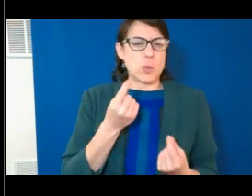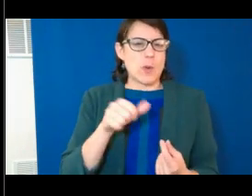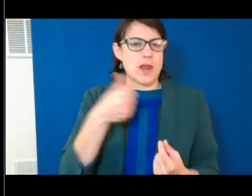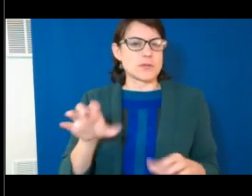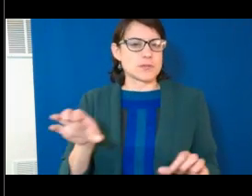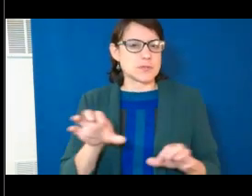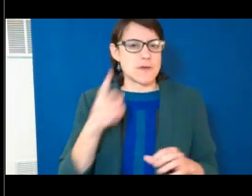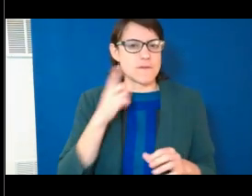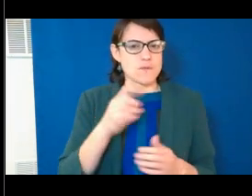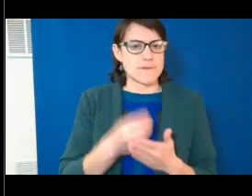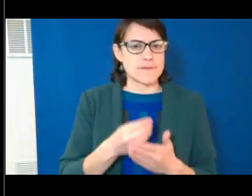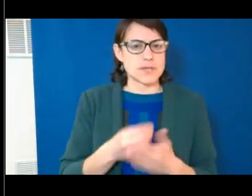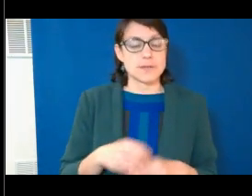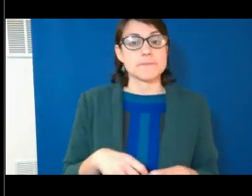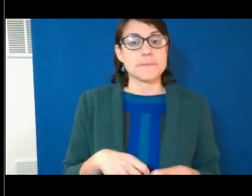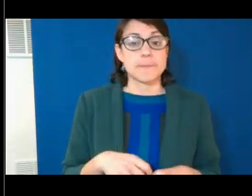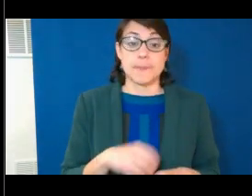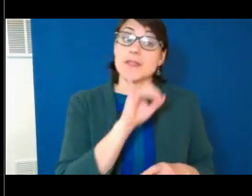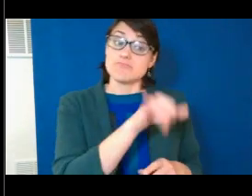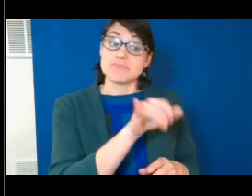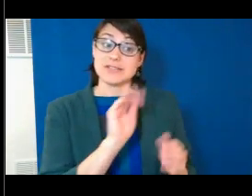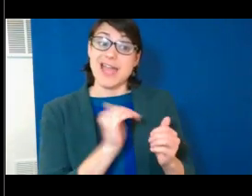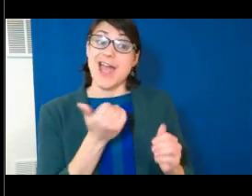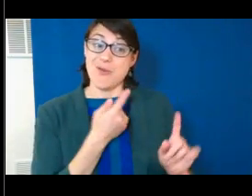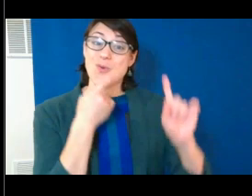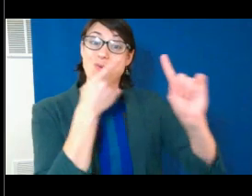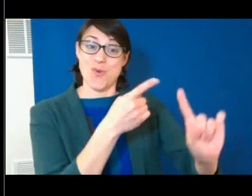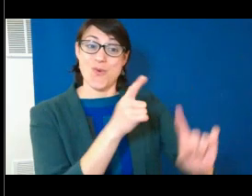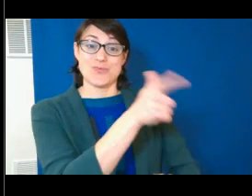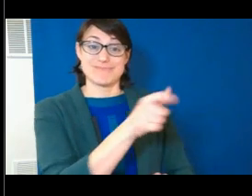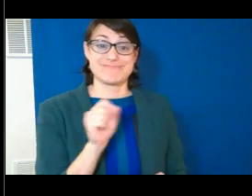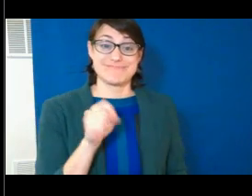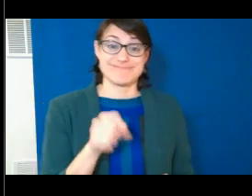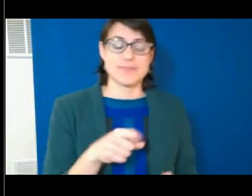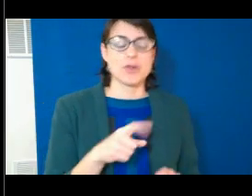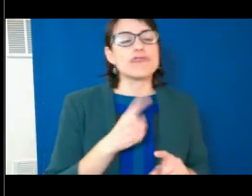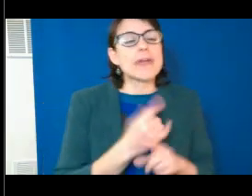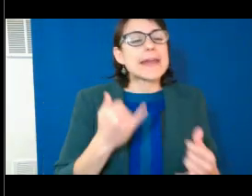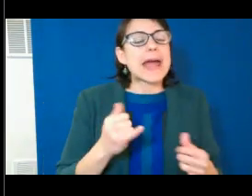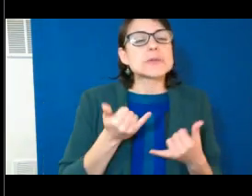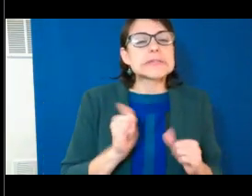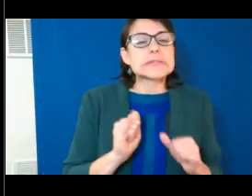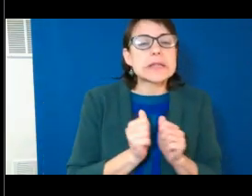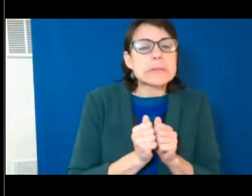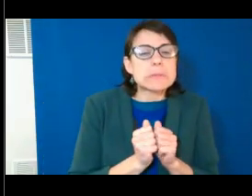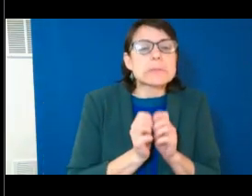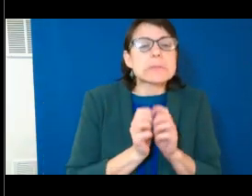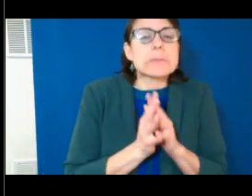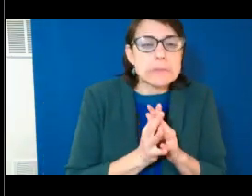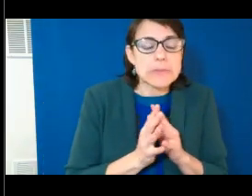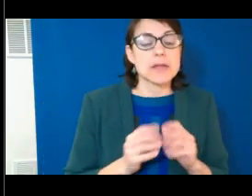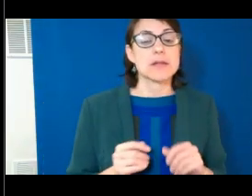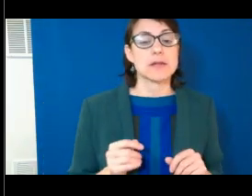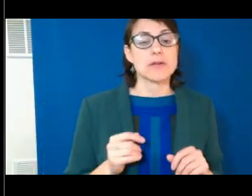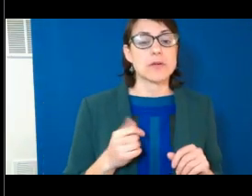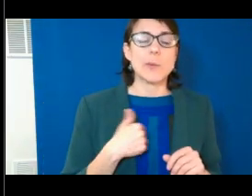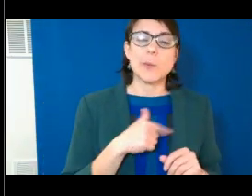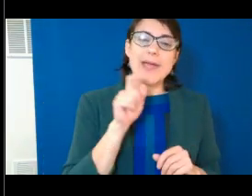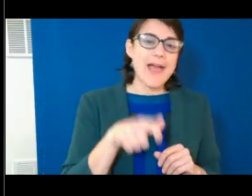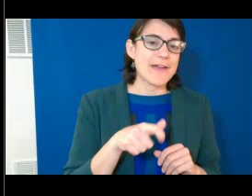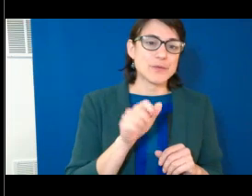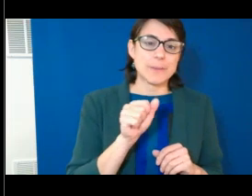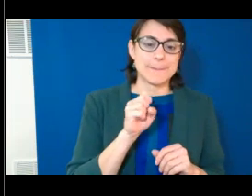Ultimately, that is our goal. Right now, we're still in startup mode, and we have to scale our own